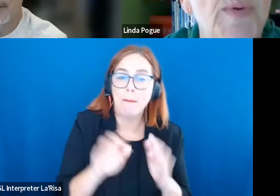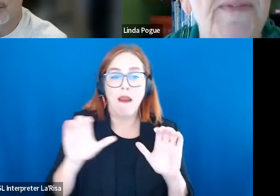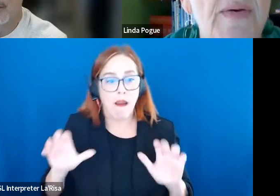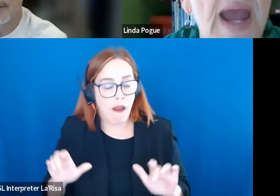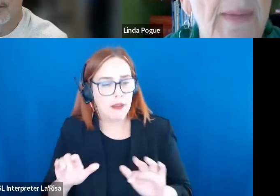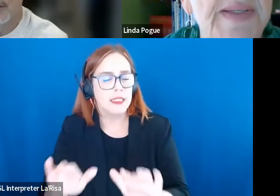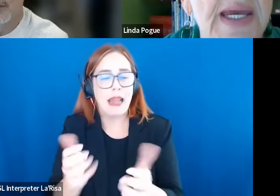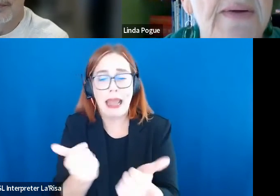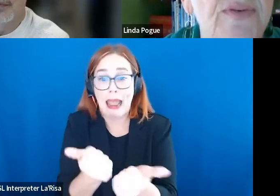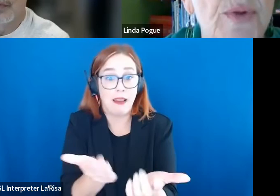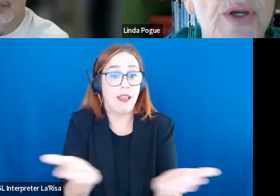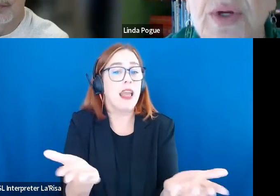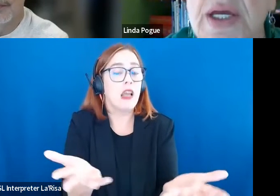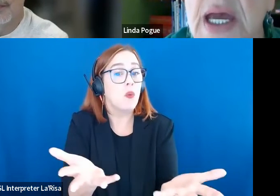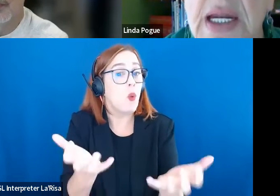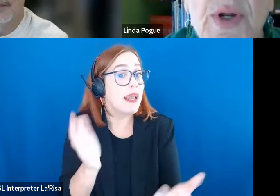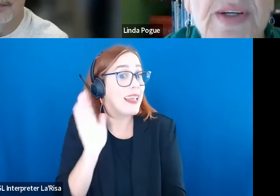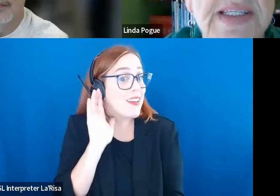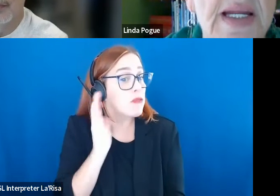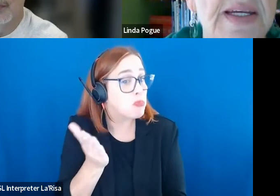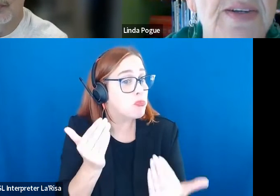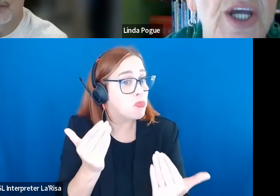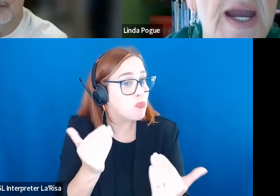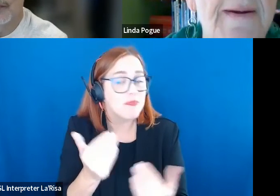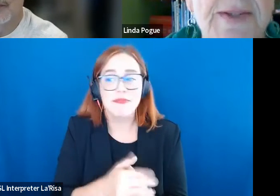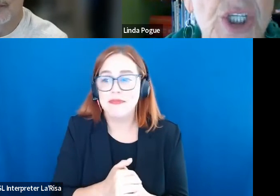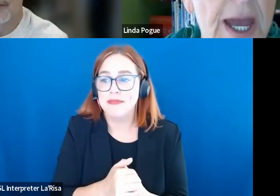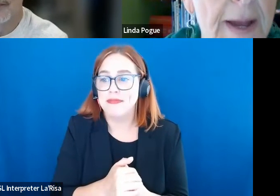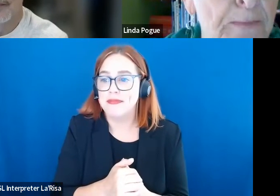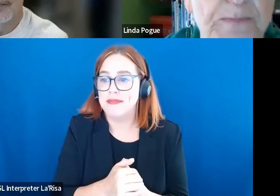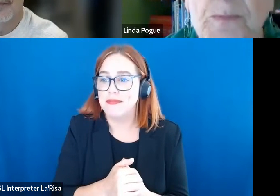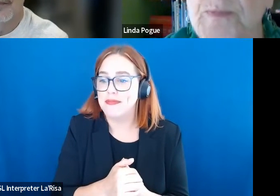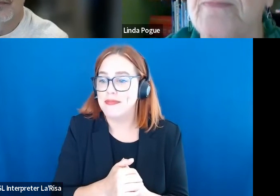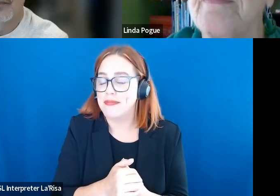like that, we'd be very happy to hear from you. Anybody got anything to share?